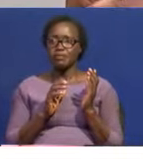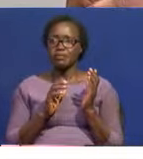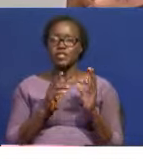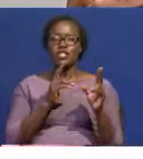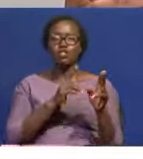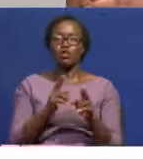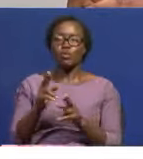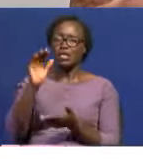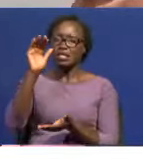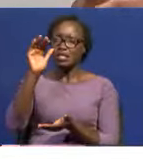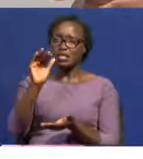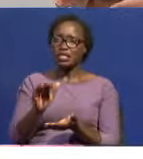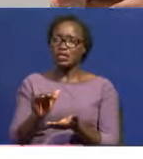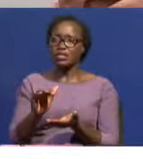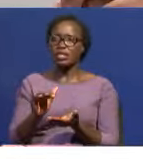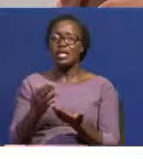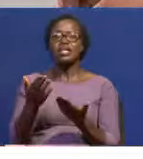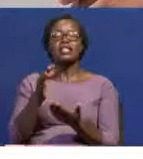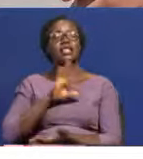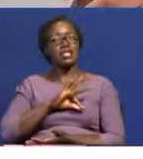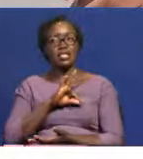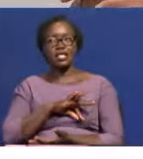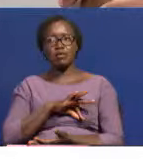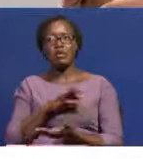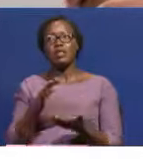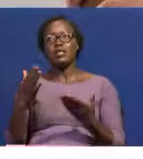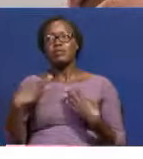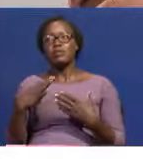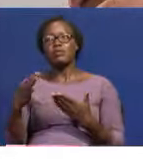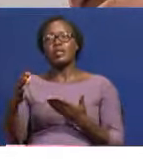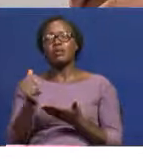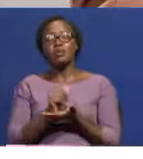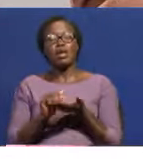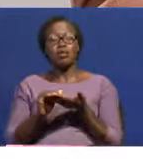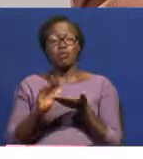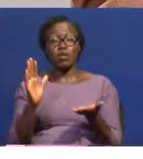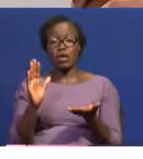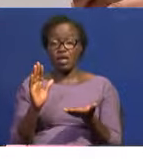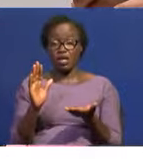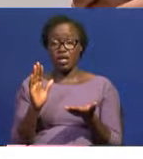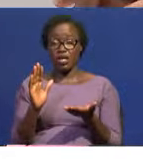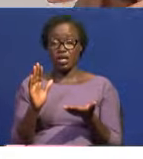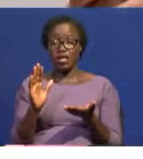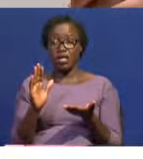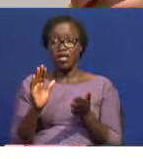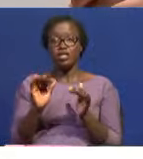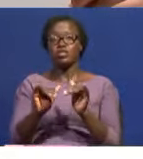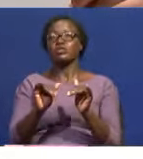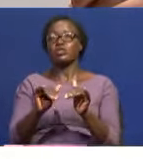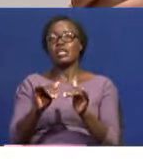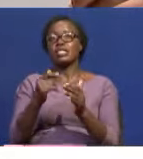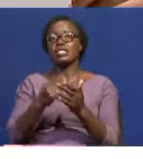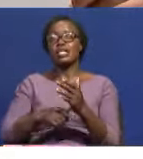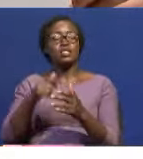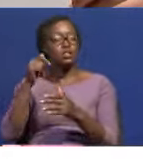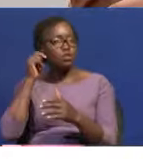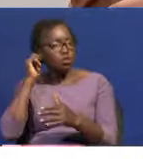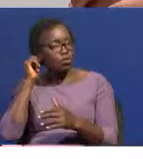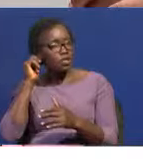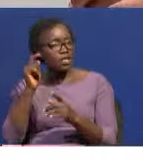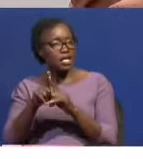usually reduces their disposable income. People are hiring more to remain tax compliant,